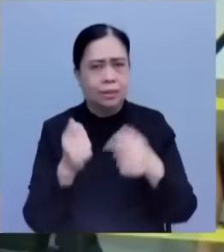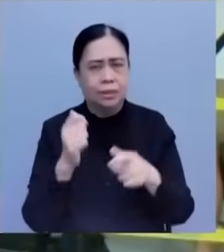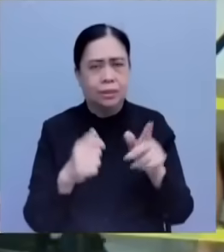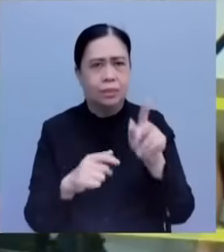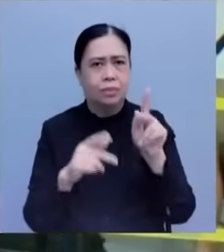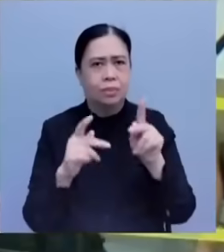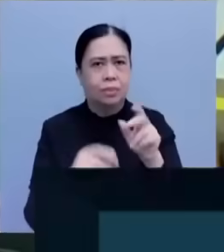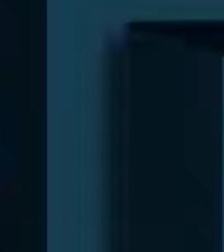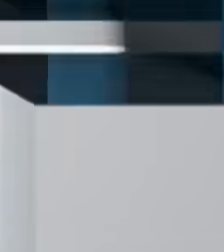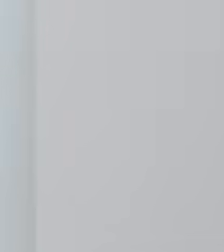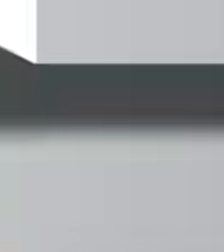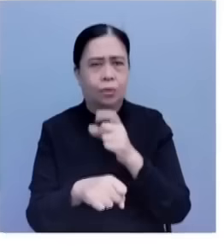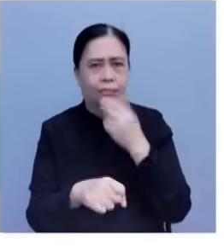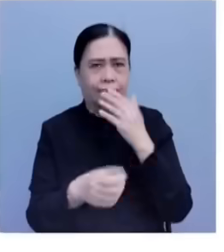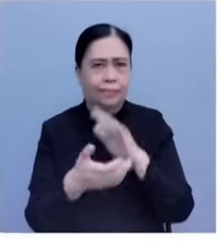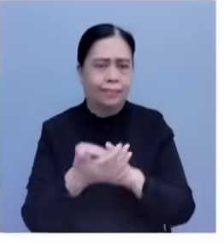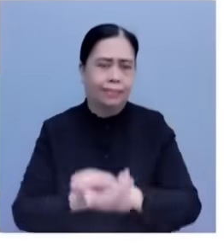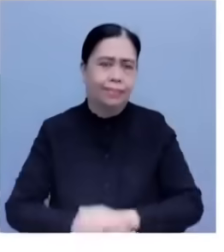personnel.